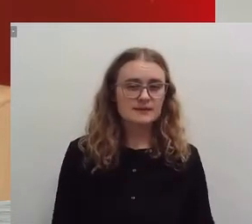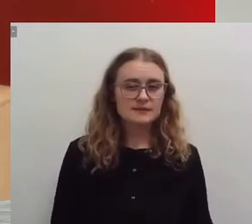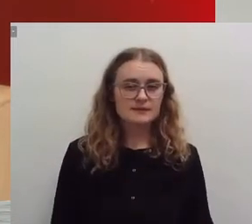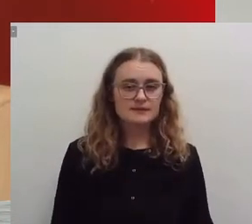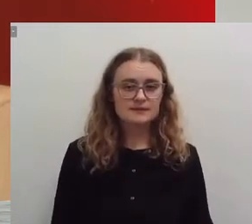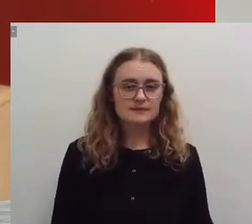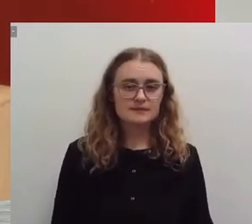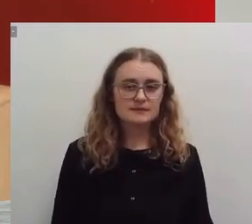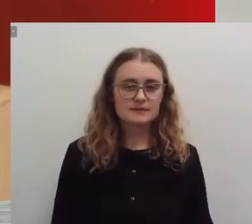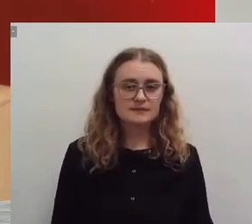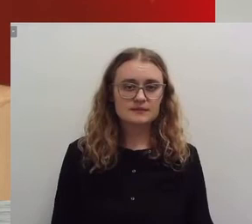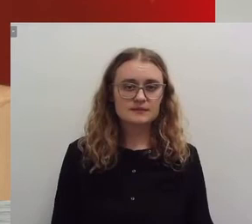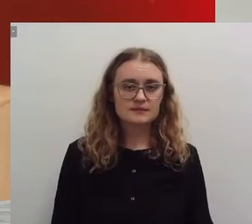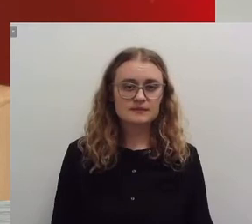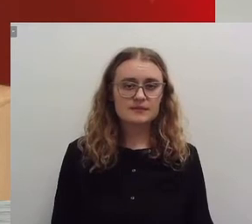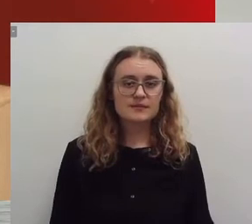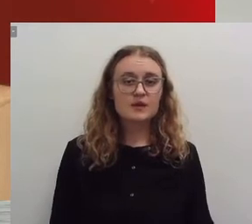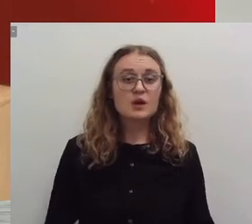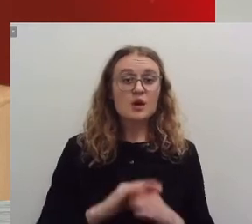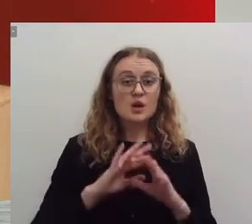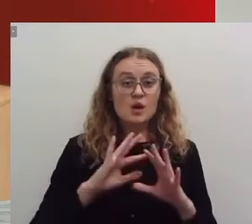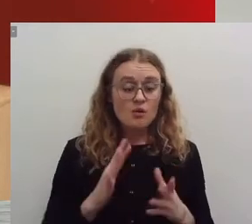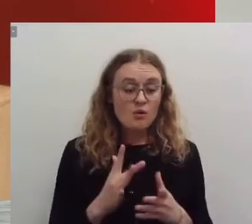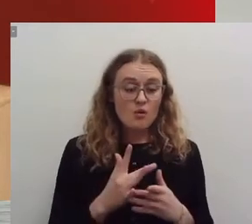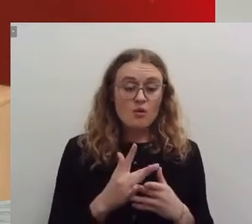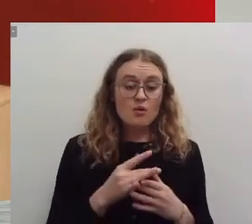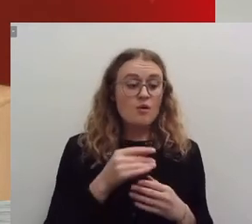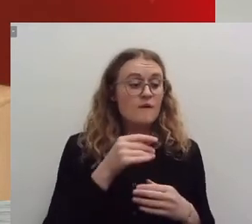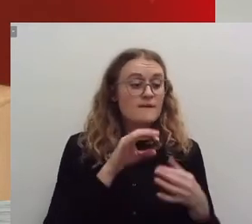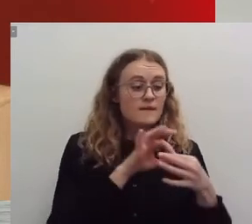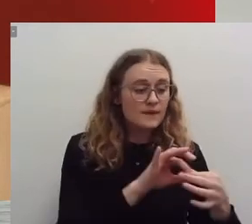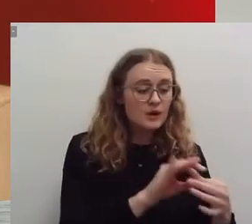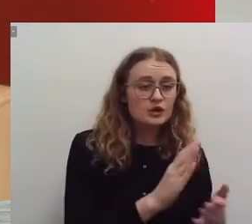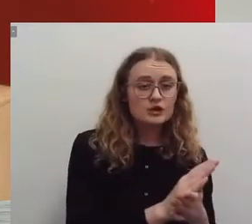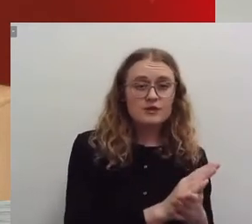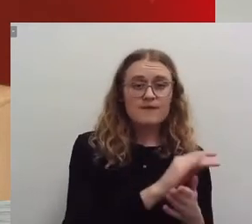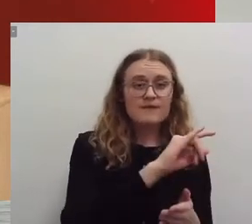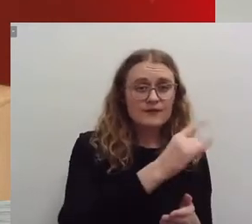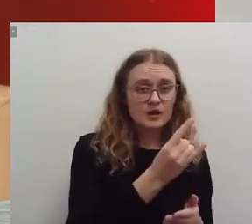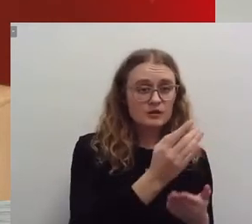are doing together and with the teenager, is the key of solutions of issues.